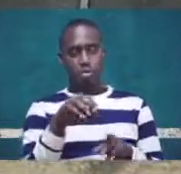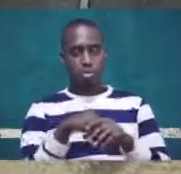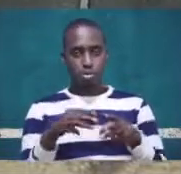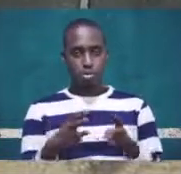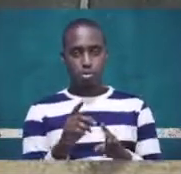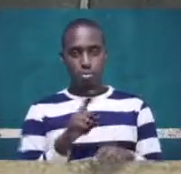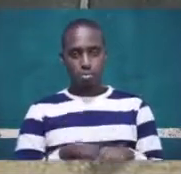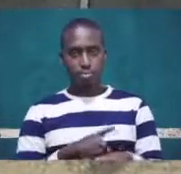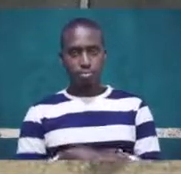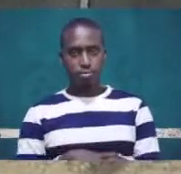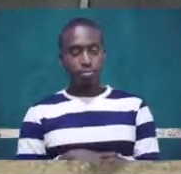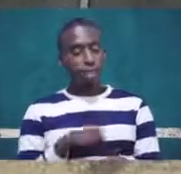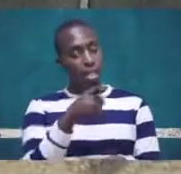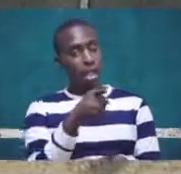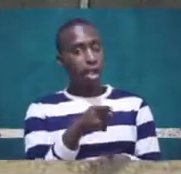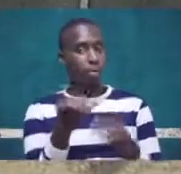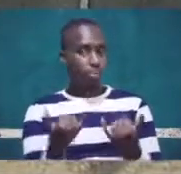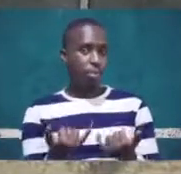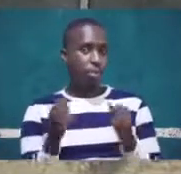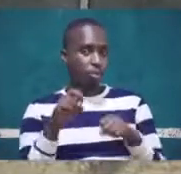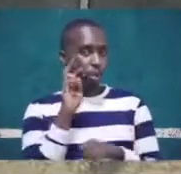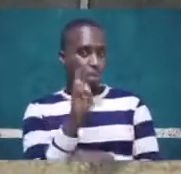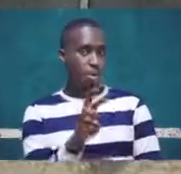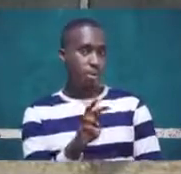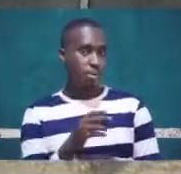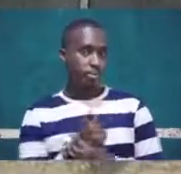case. So in this case now, you can see